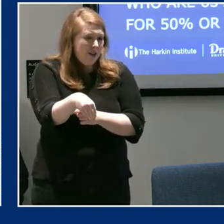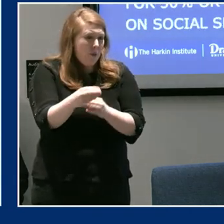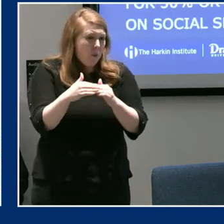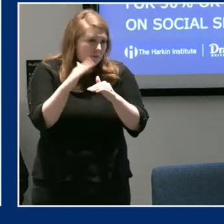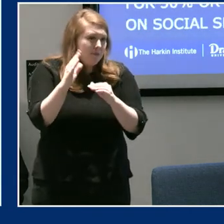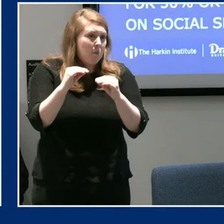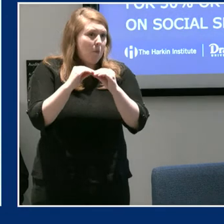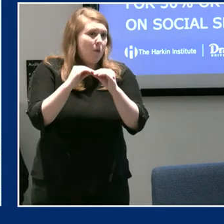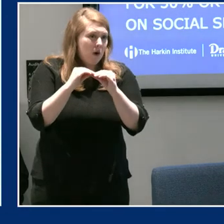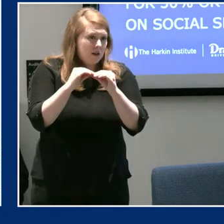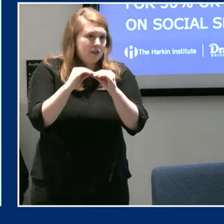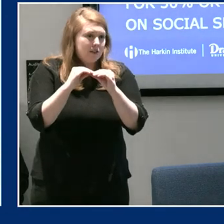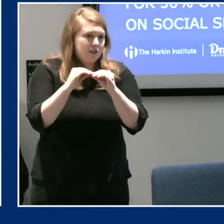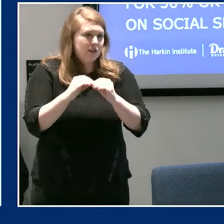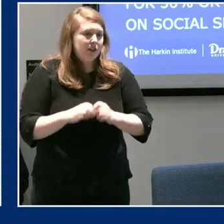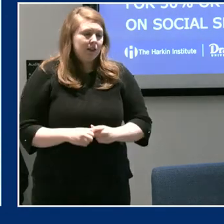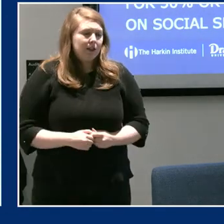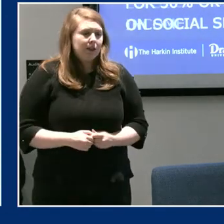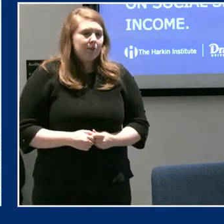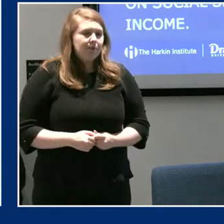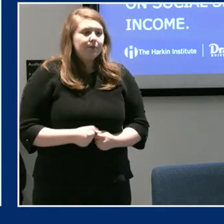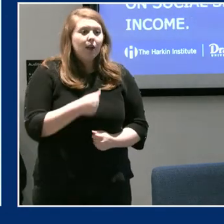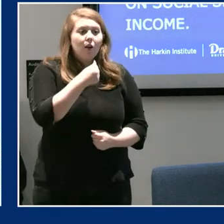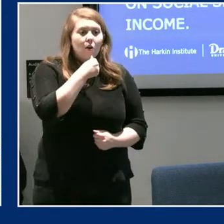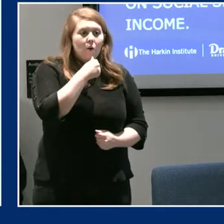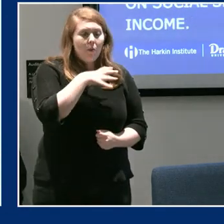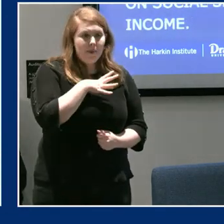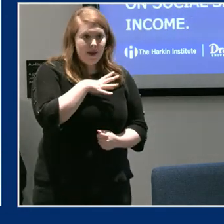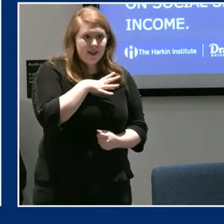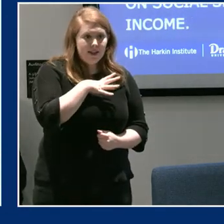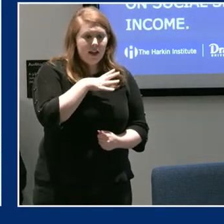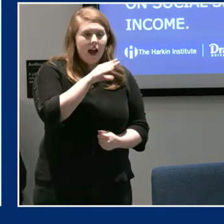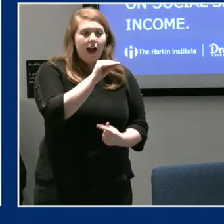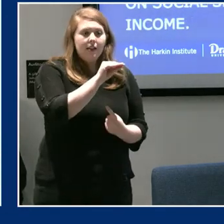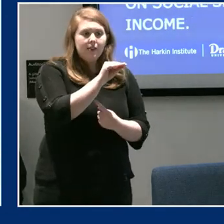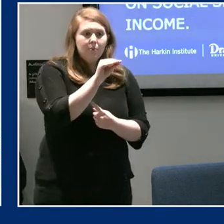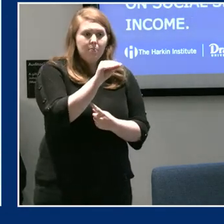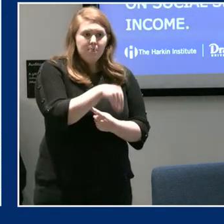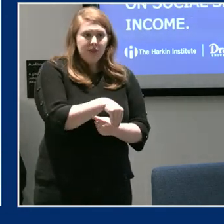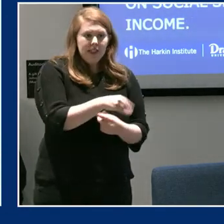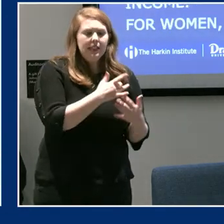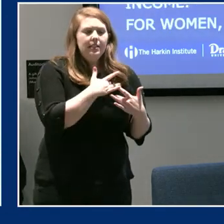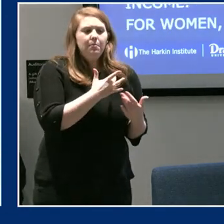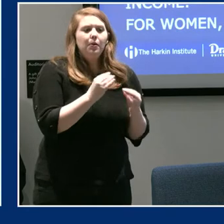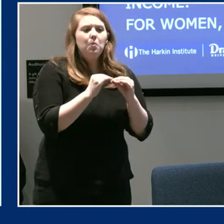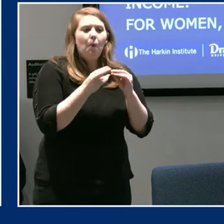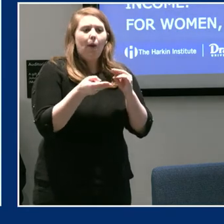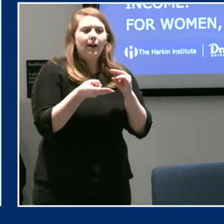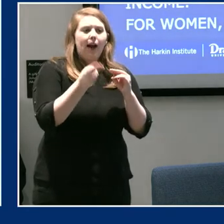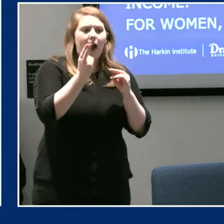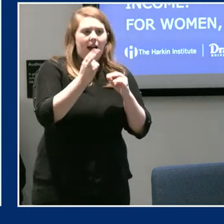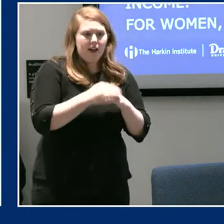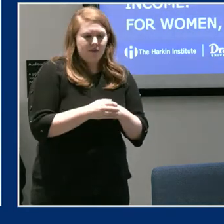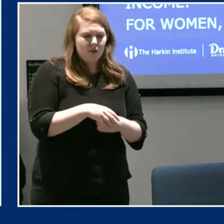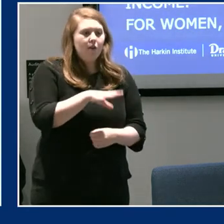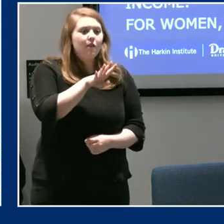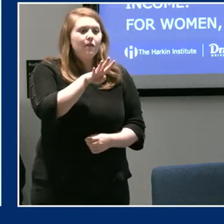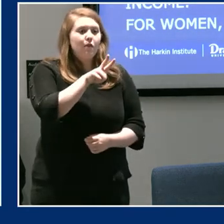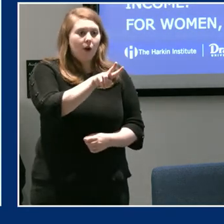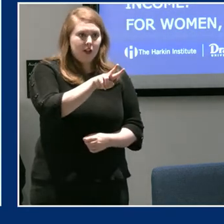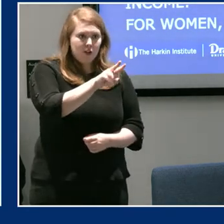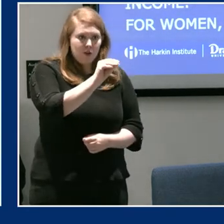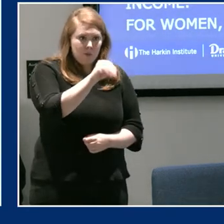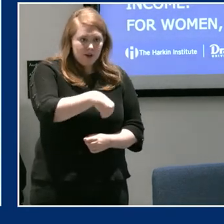their income. For women, these percentages are slightly higher. 42% of